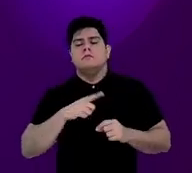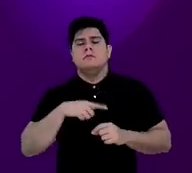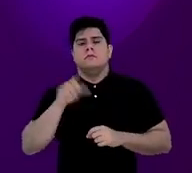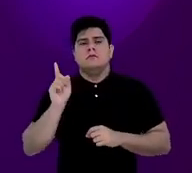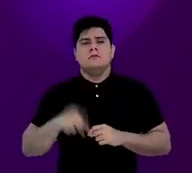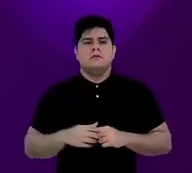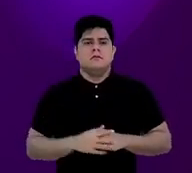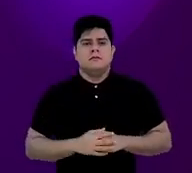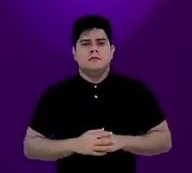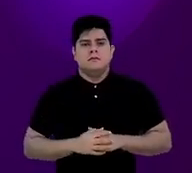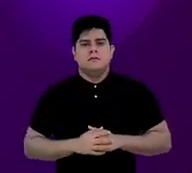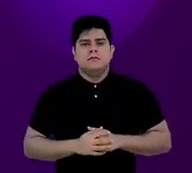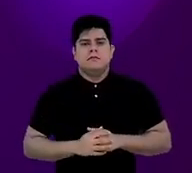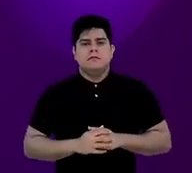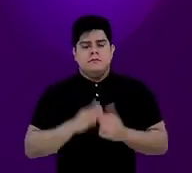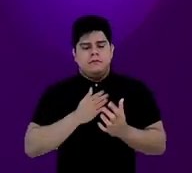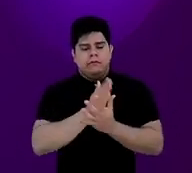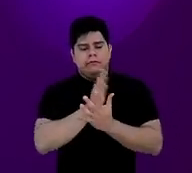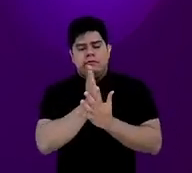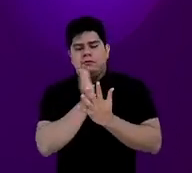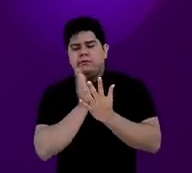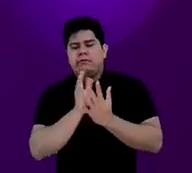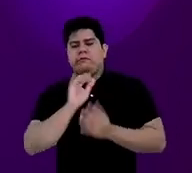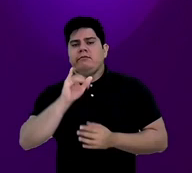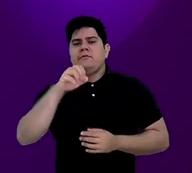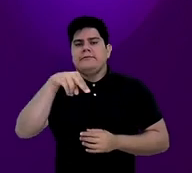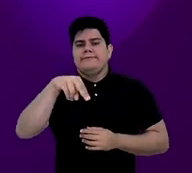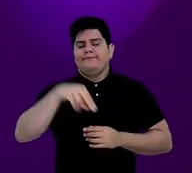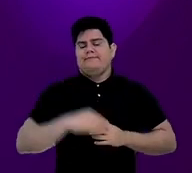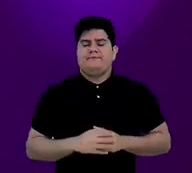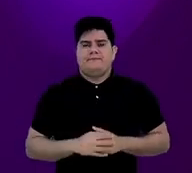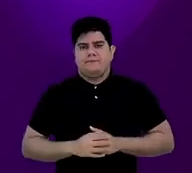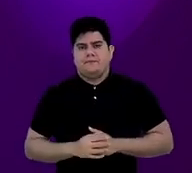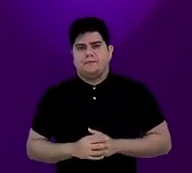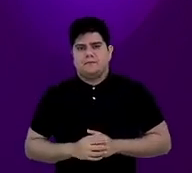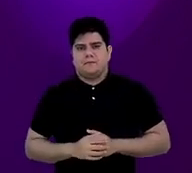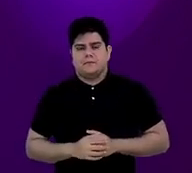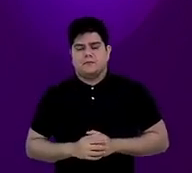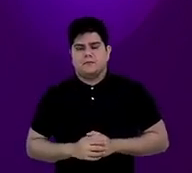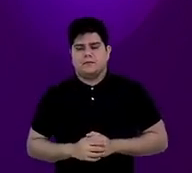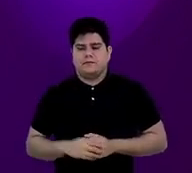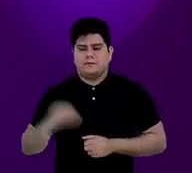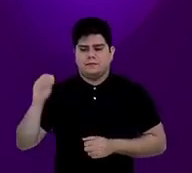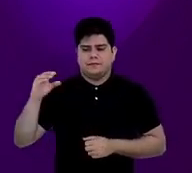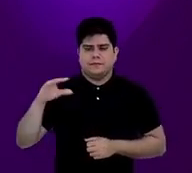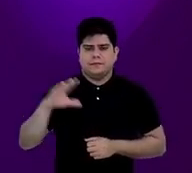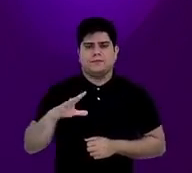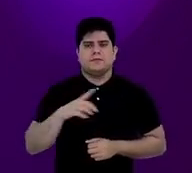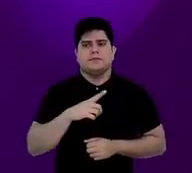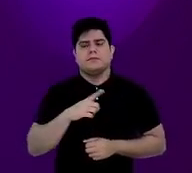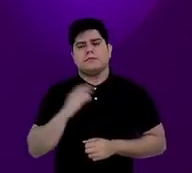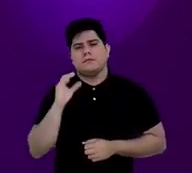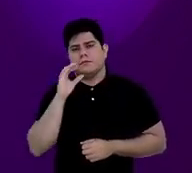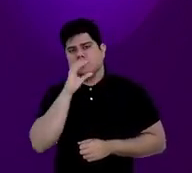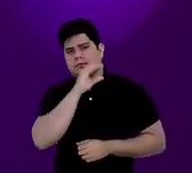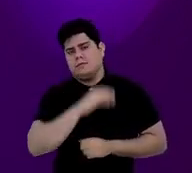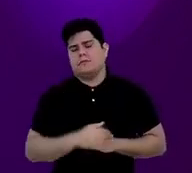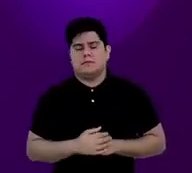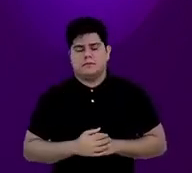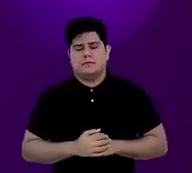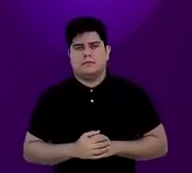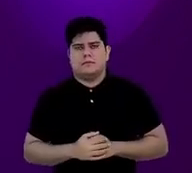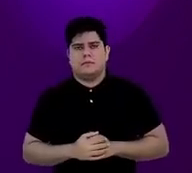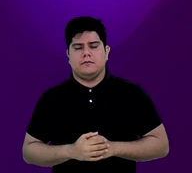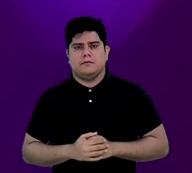channels, so-called transient receptor potential ion channels, the whole family of them here. But for